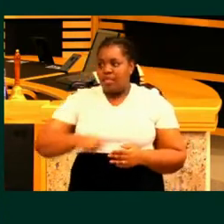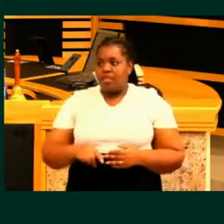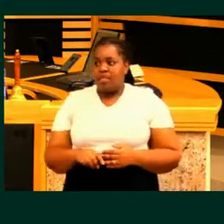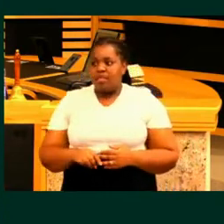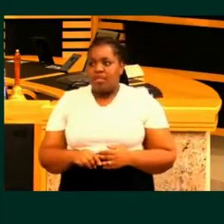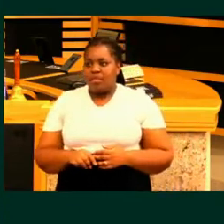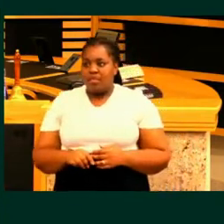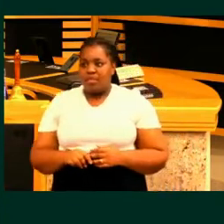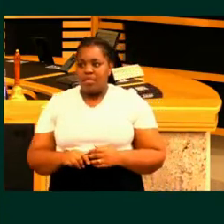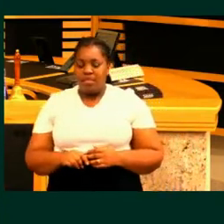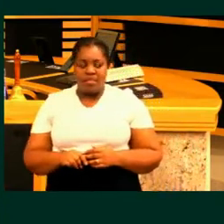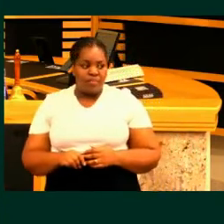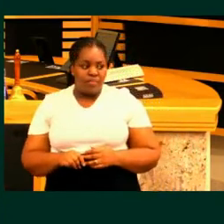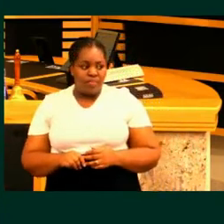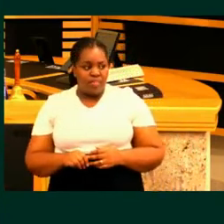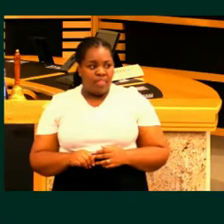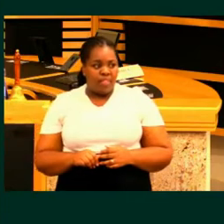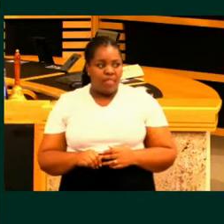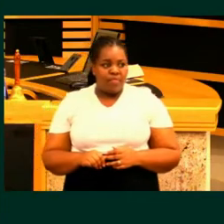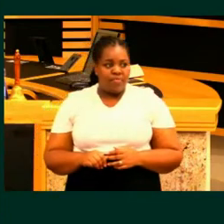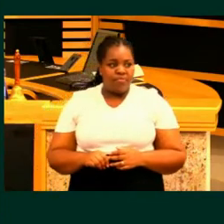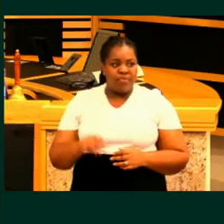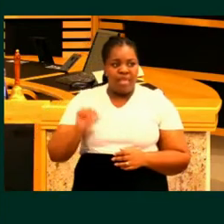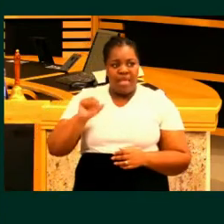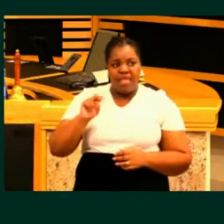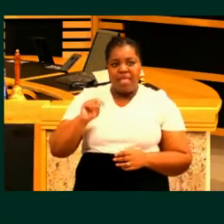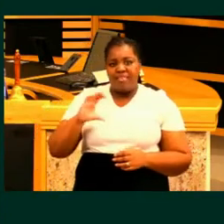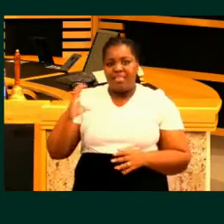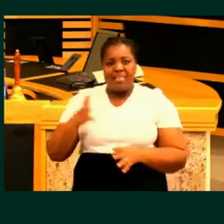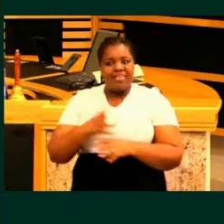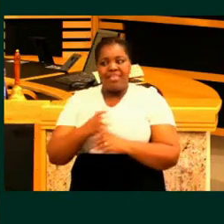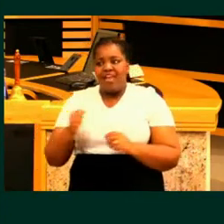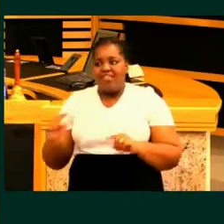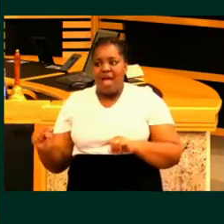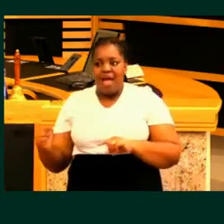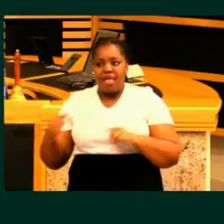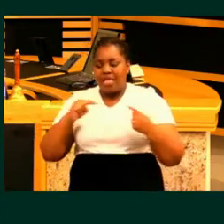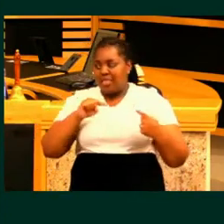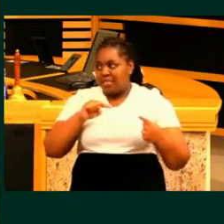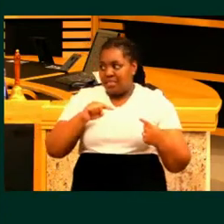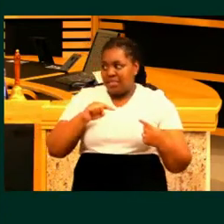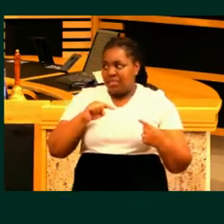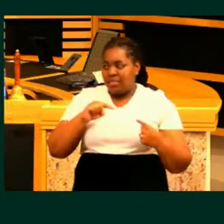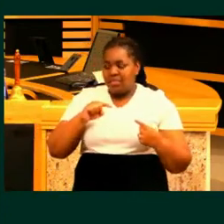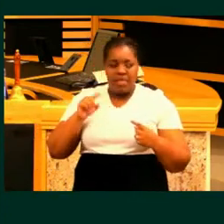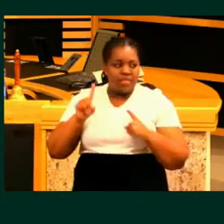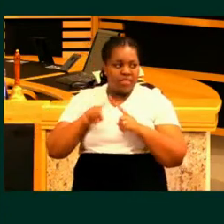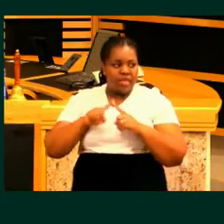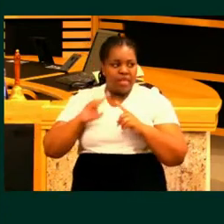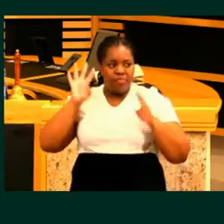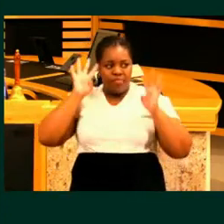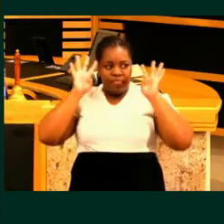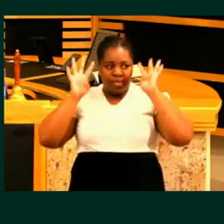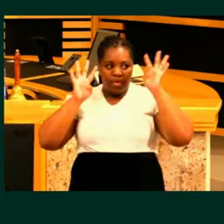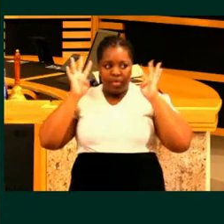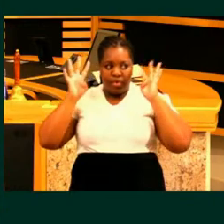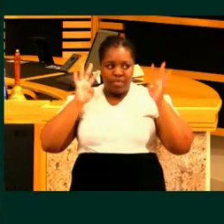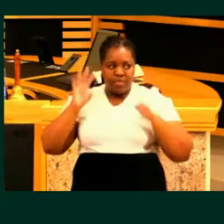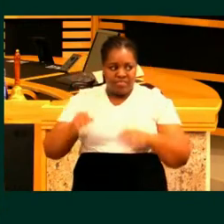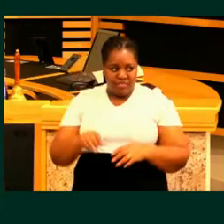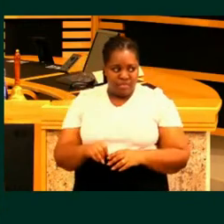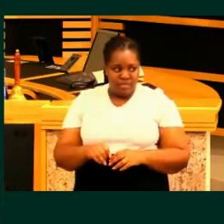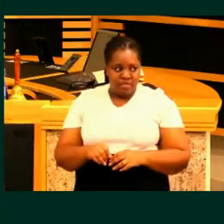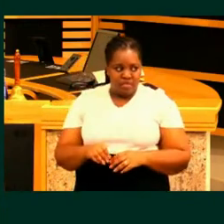because the African National Congress is never against Innovation and creativity